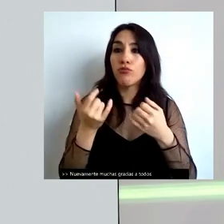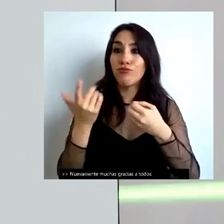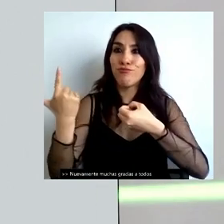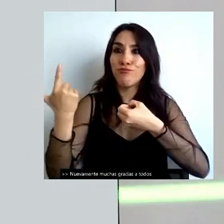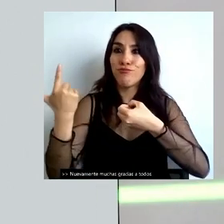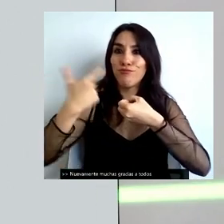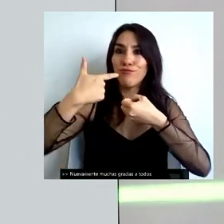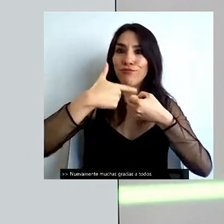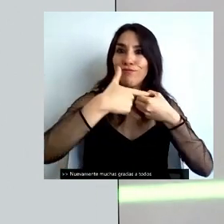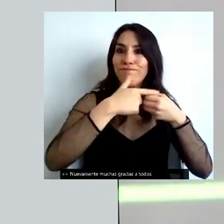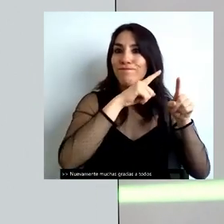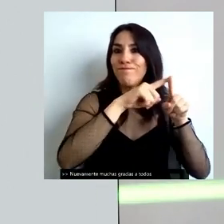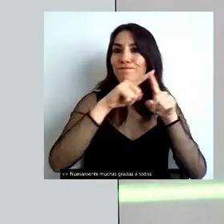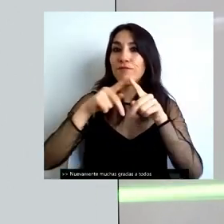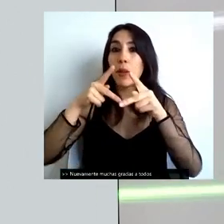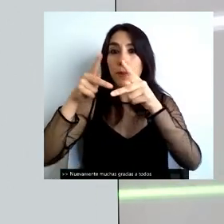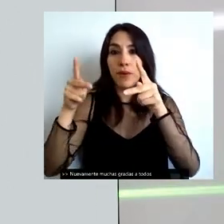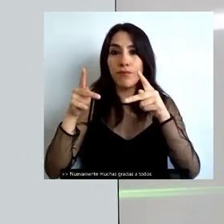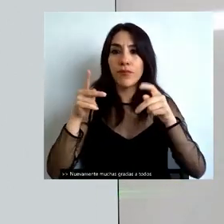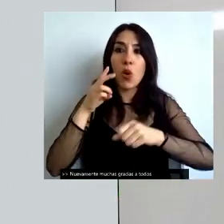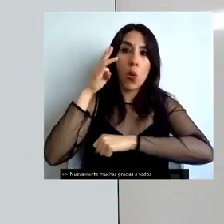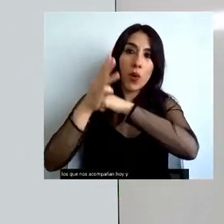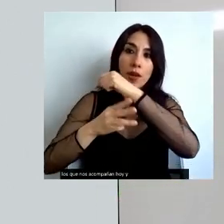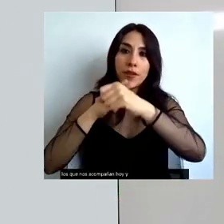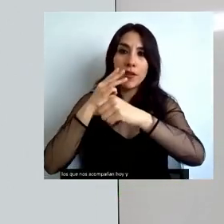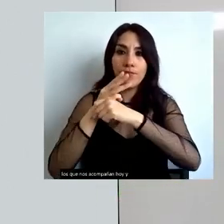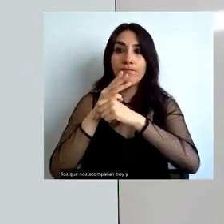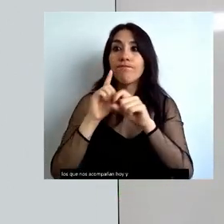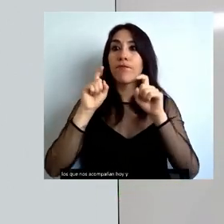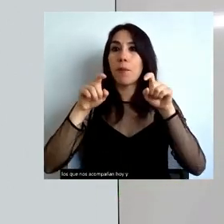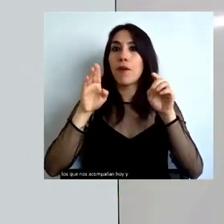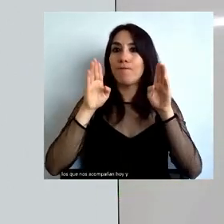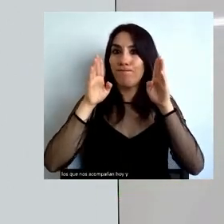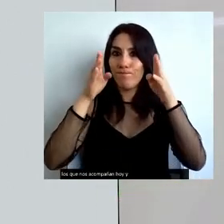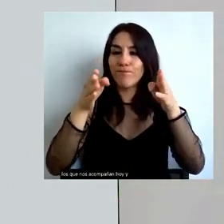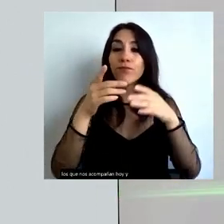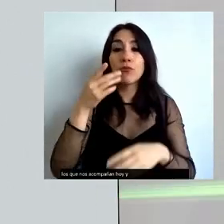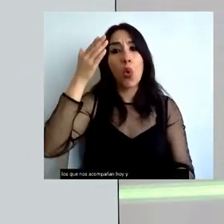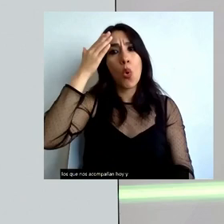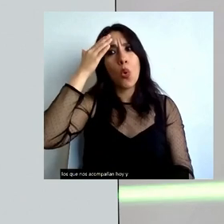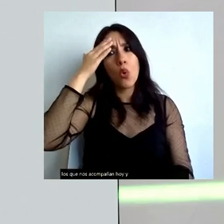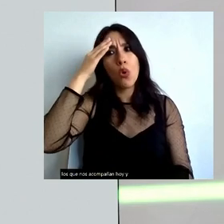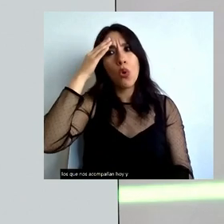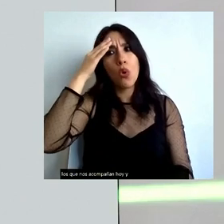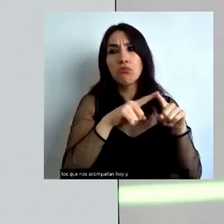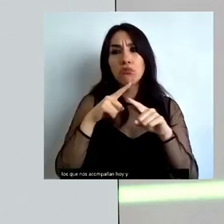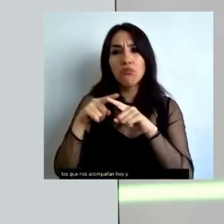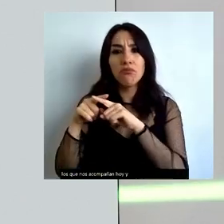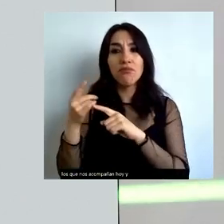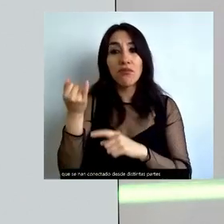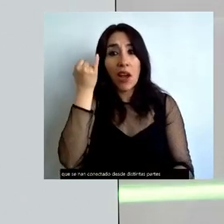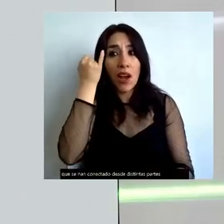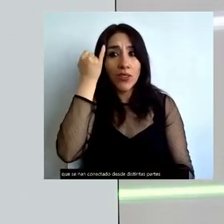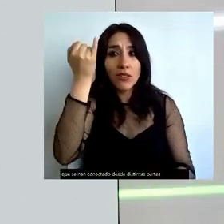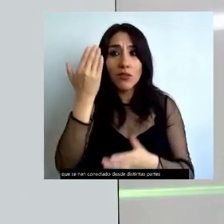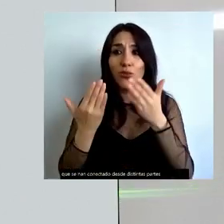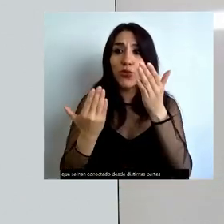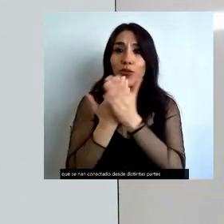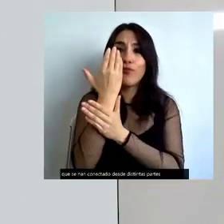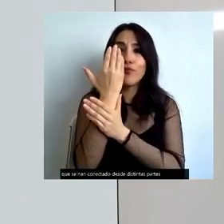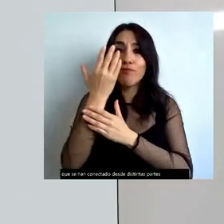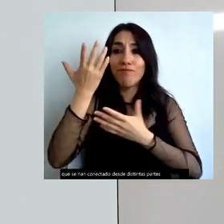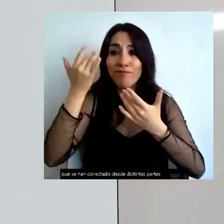us today and who have connected from different parts of the world to listen, learn, and share the different initiatives that are